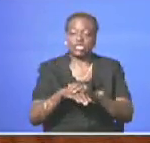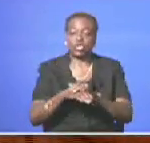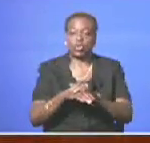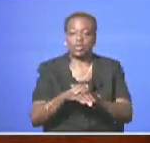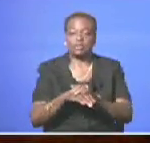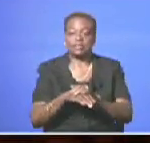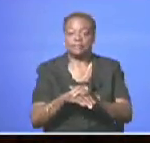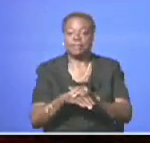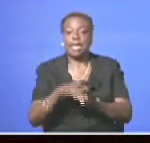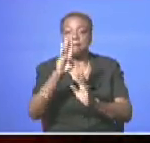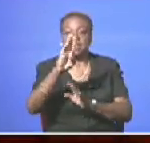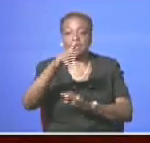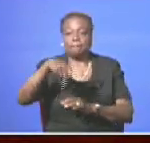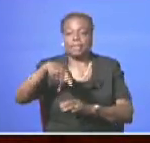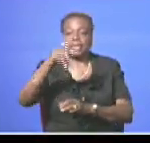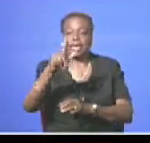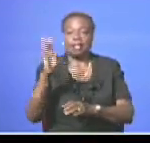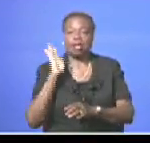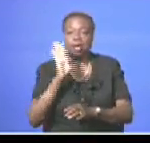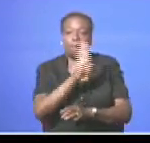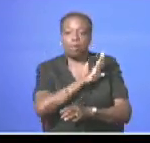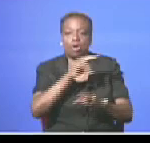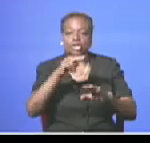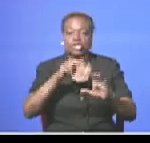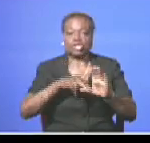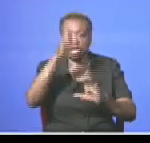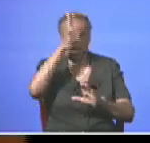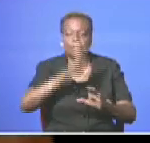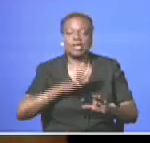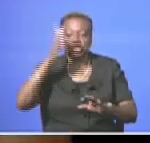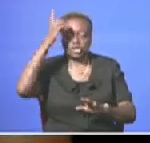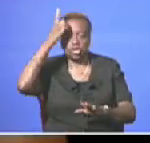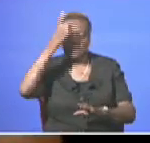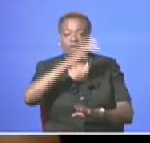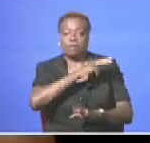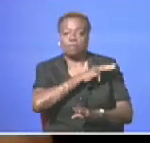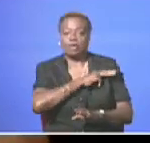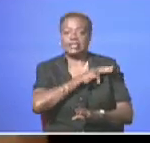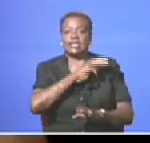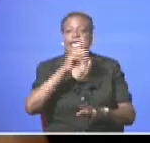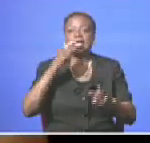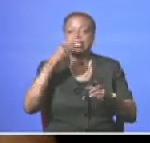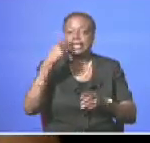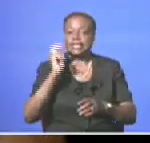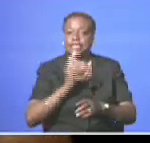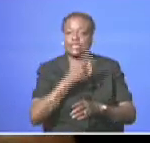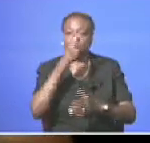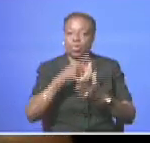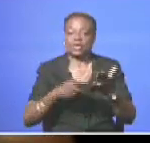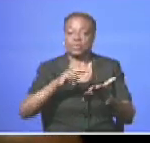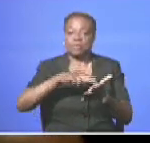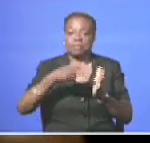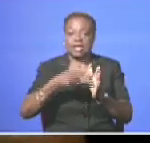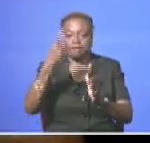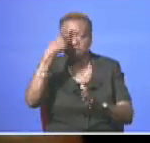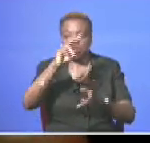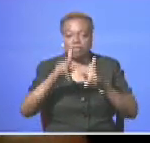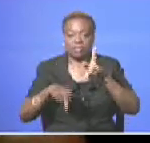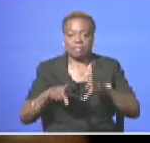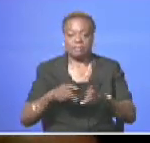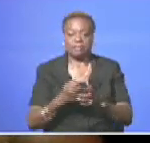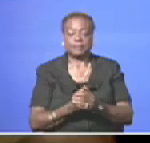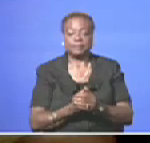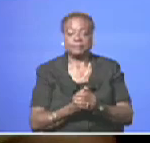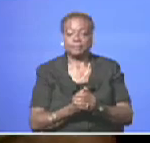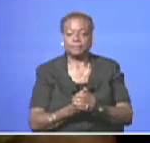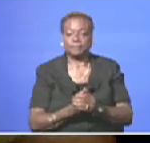Pier. B.P.L. Board Chairman Donovan Moxey explains what this new power plant will mean for consumers. The new